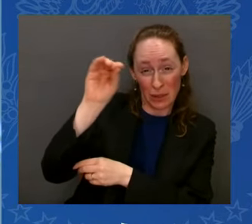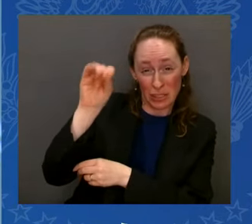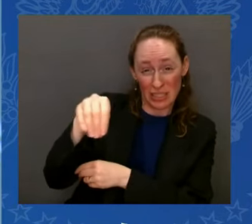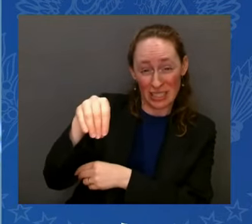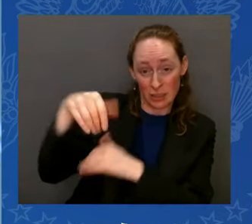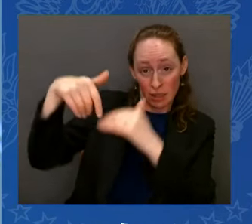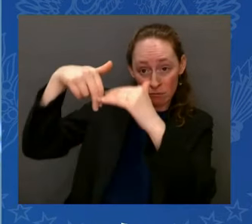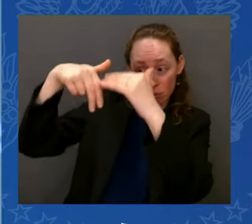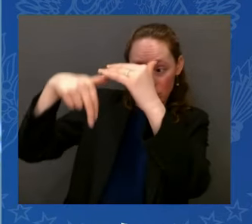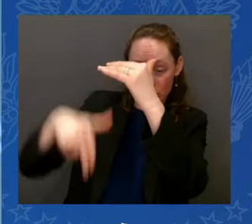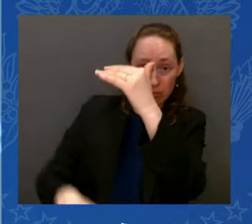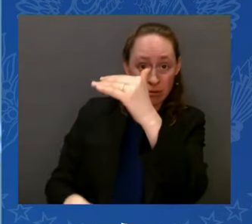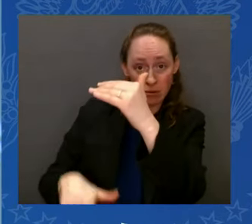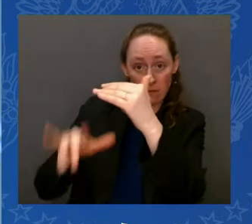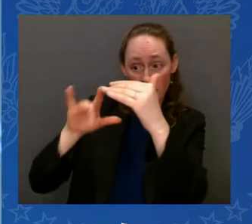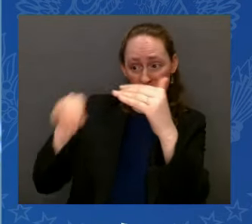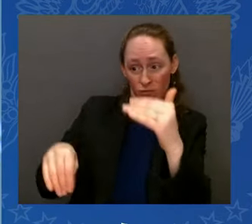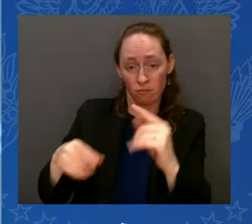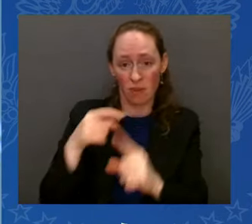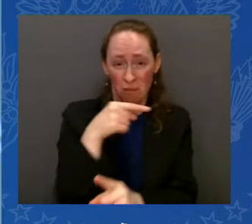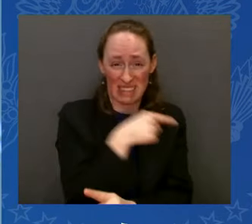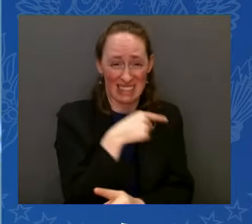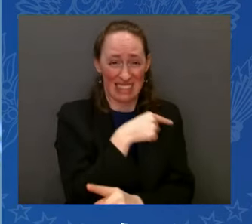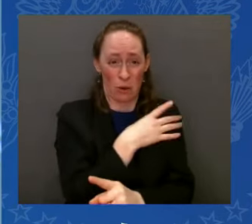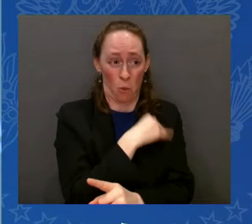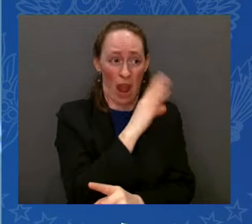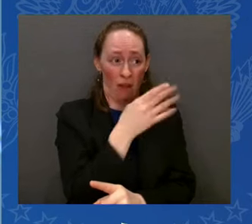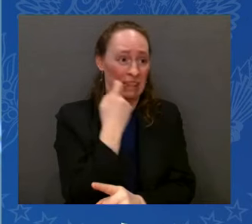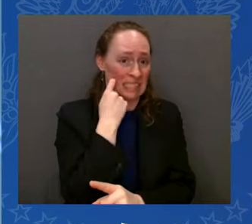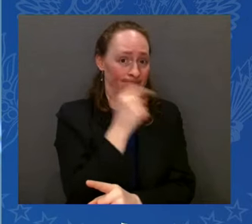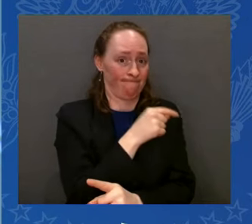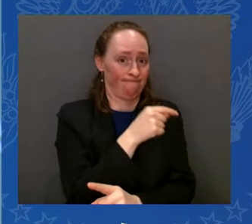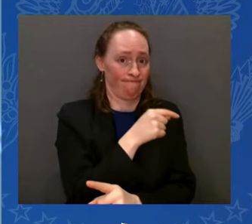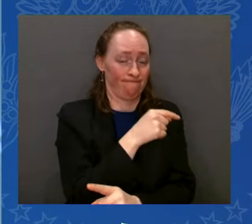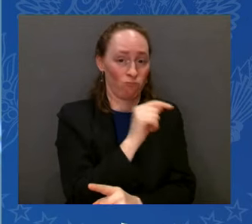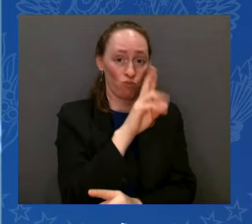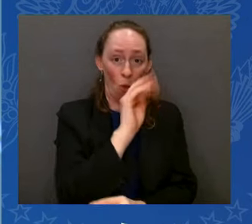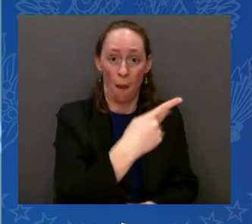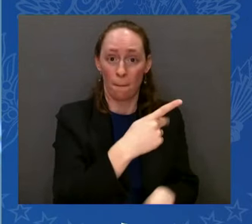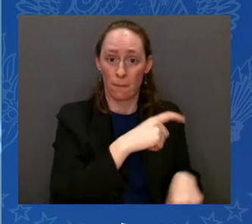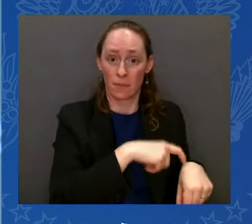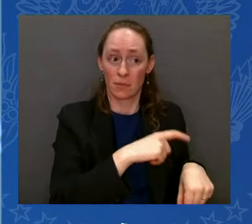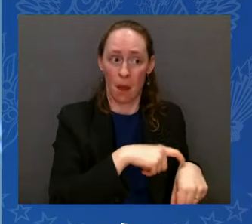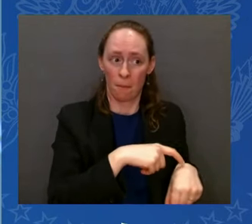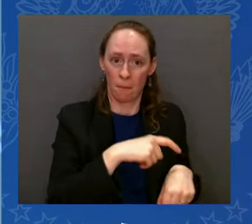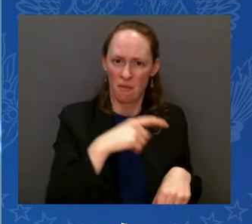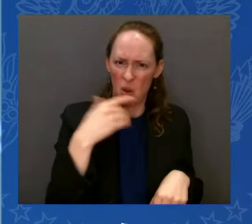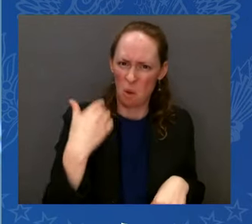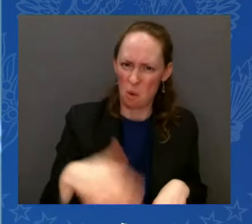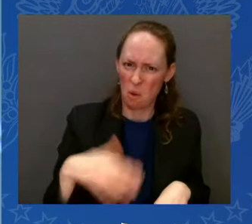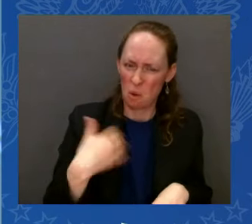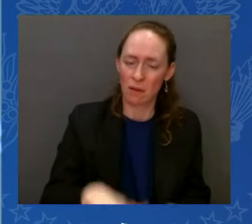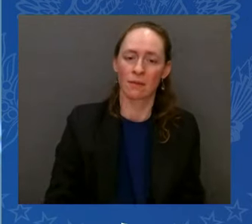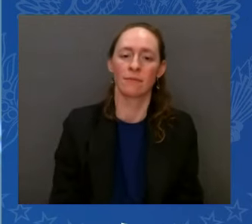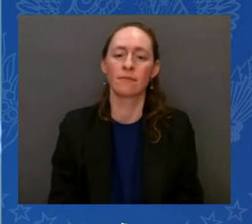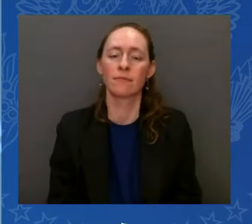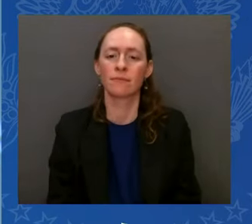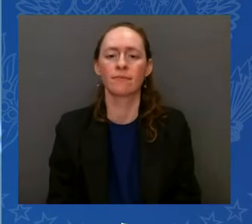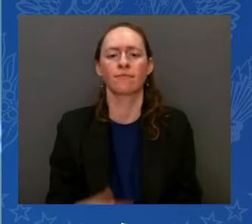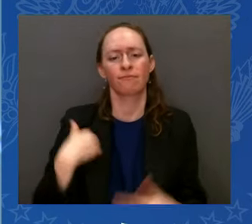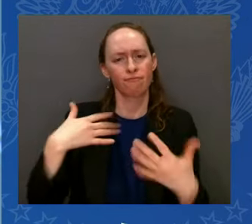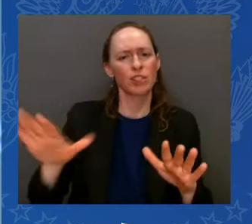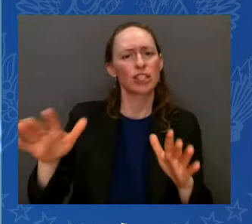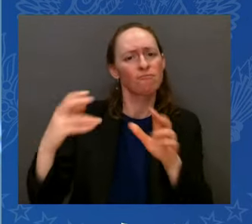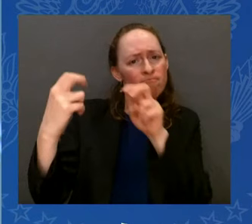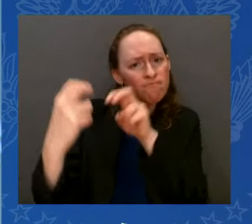debt. So I met with the Speaker of the House, who's a decent guy. He's got a tough job. He made